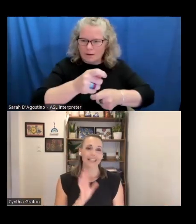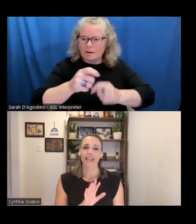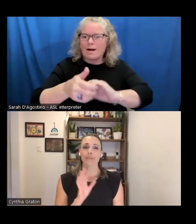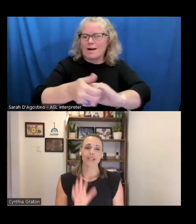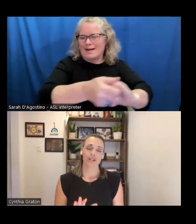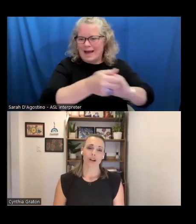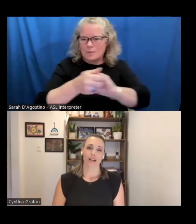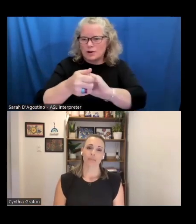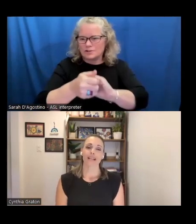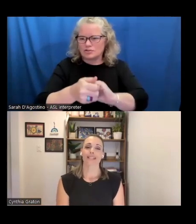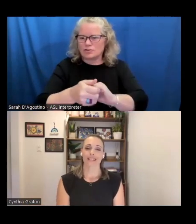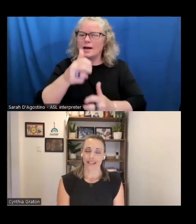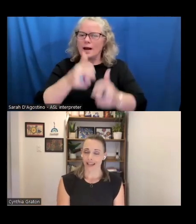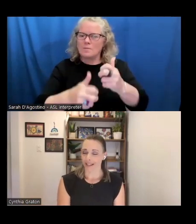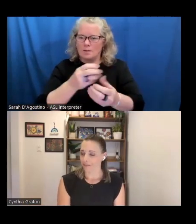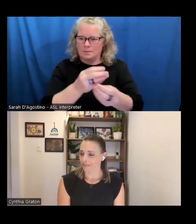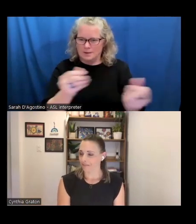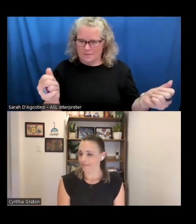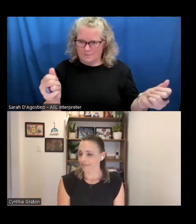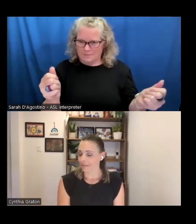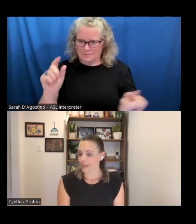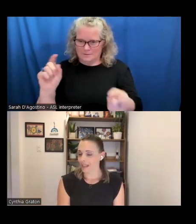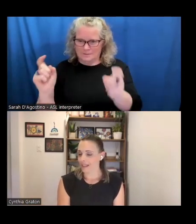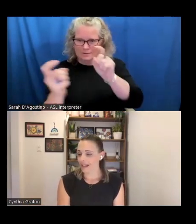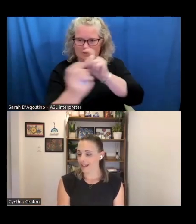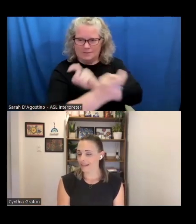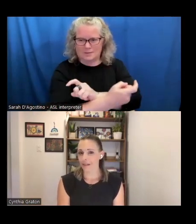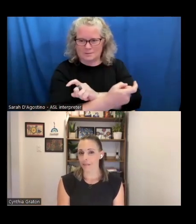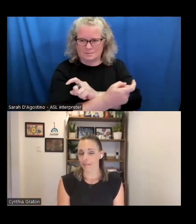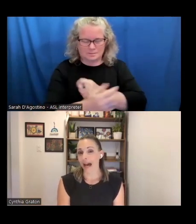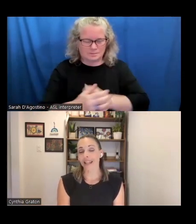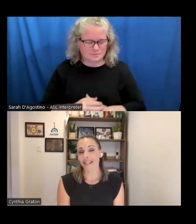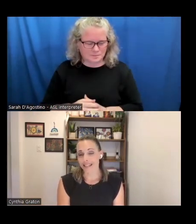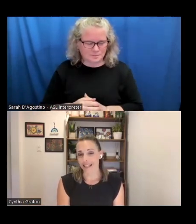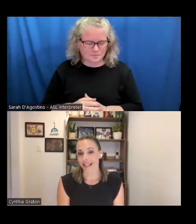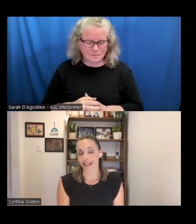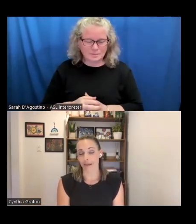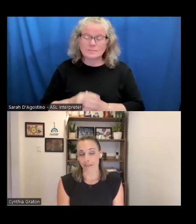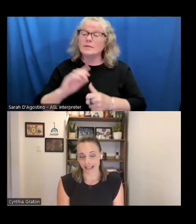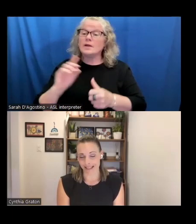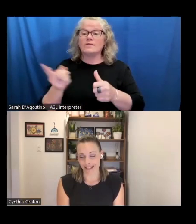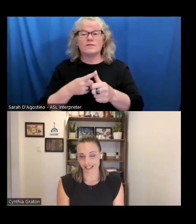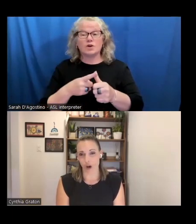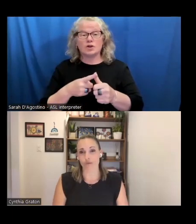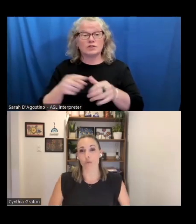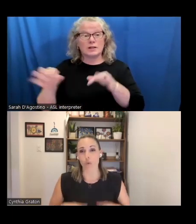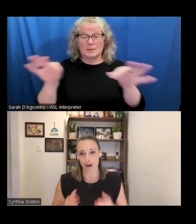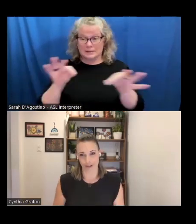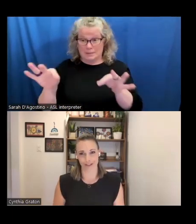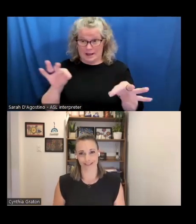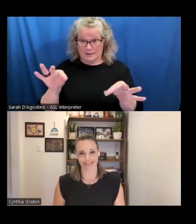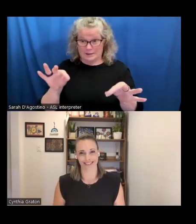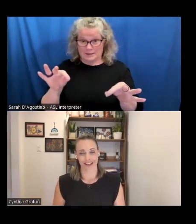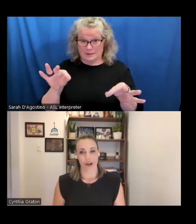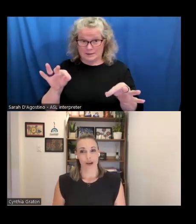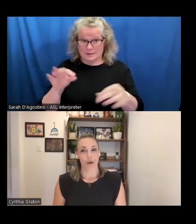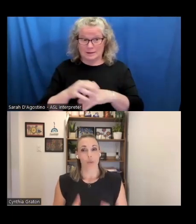So let me start by saying that balancing the demands of